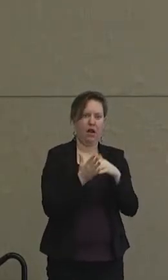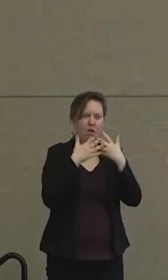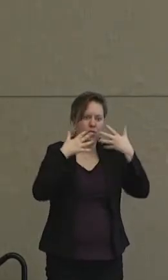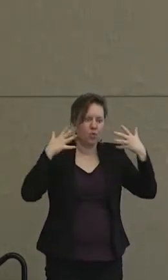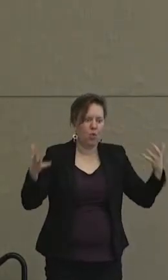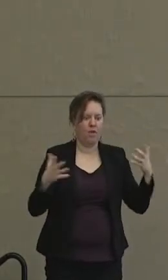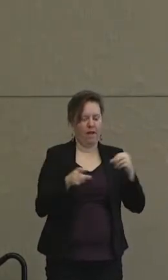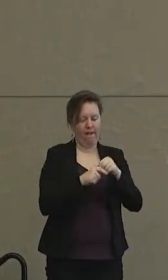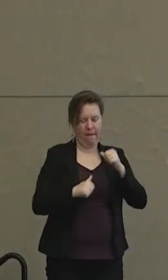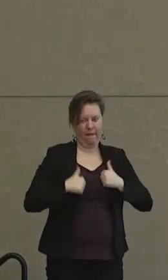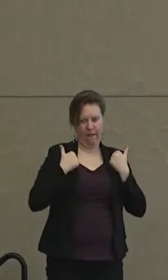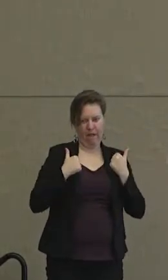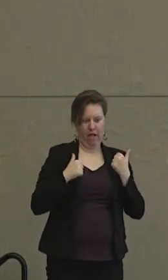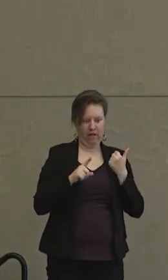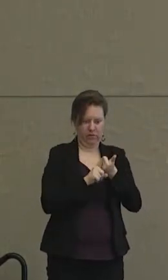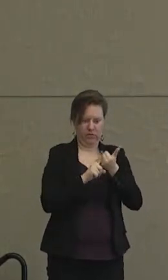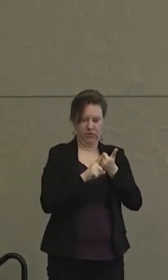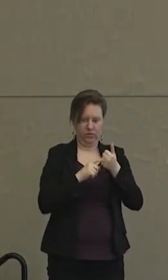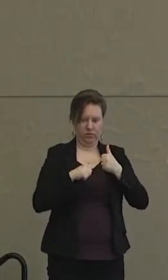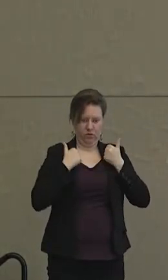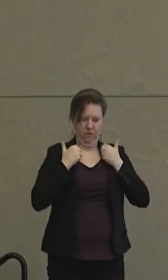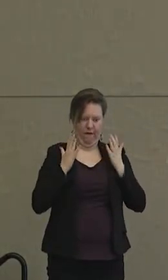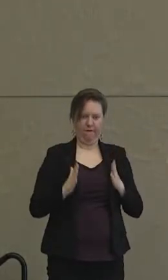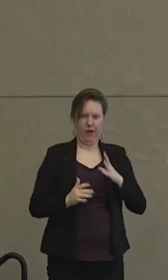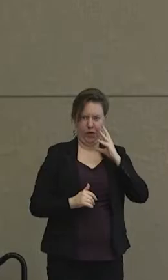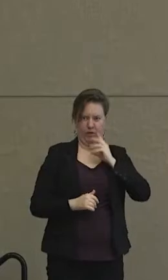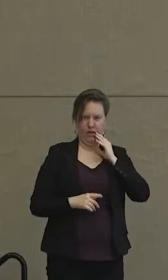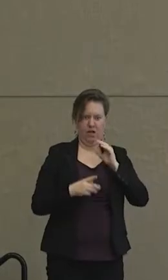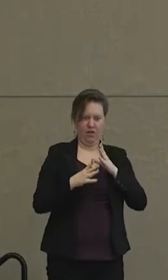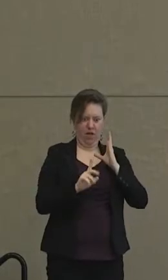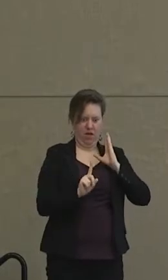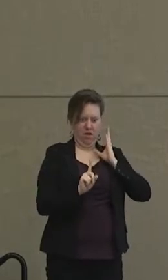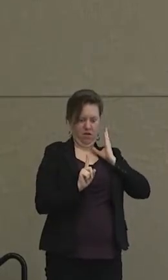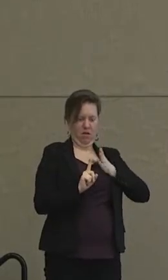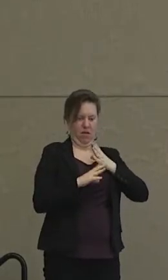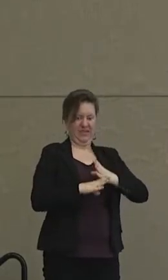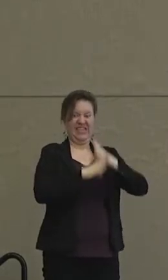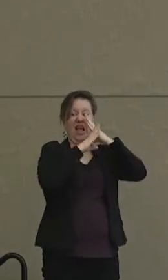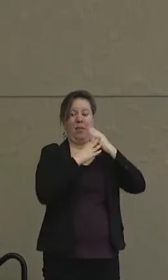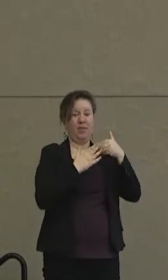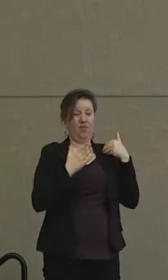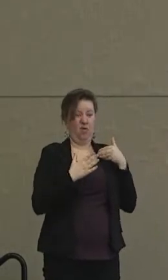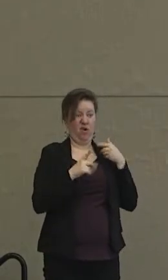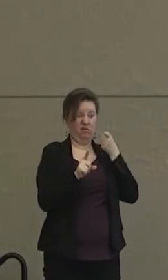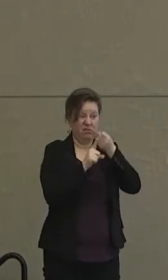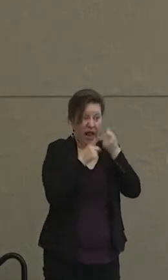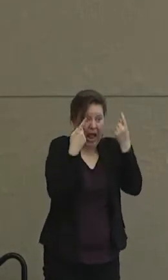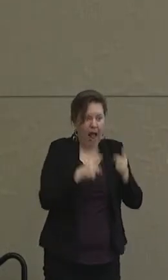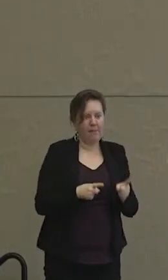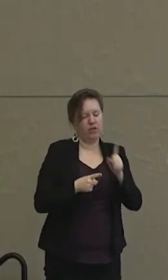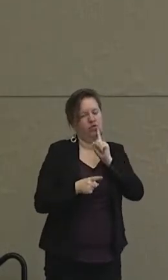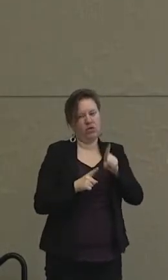in the lives of a survivor that primary prevention is really the only way to go. So